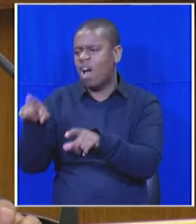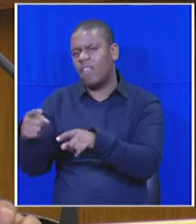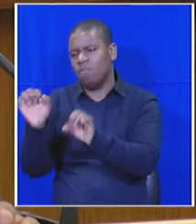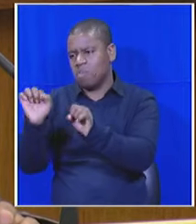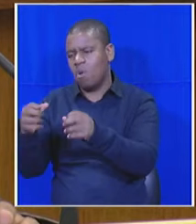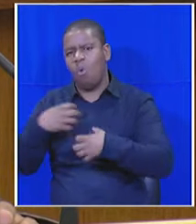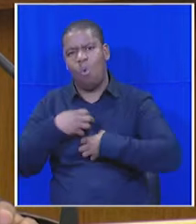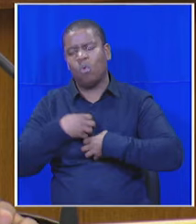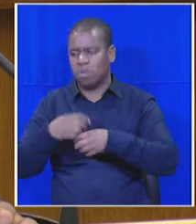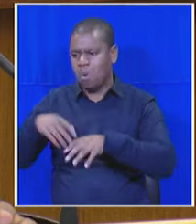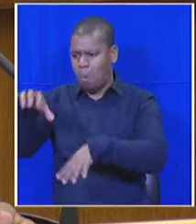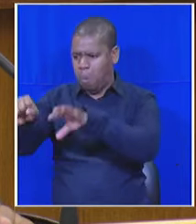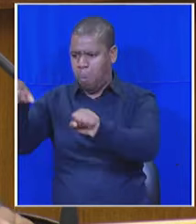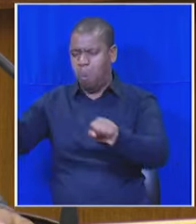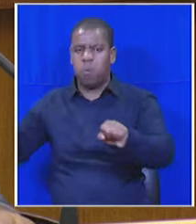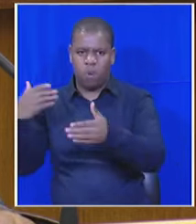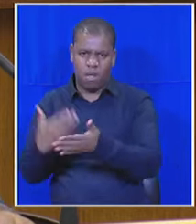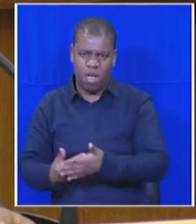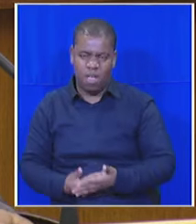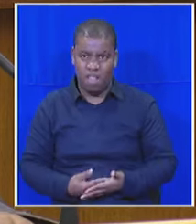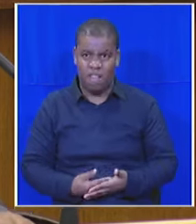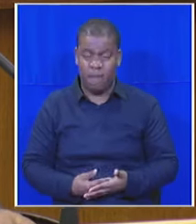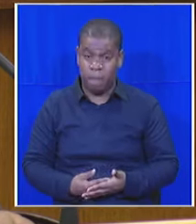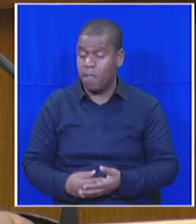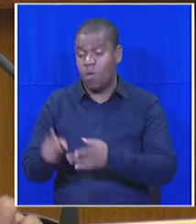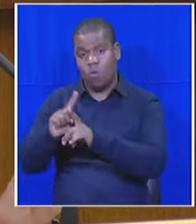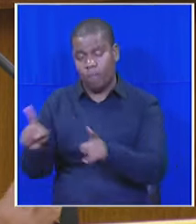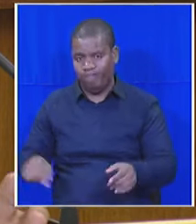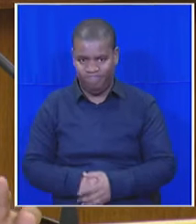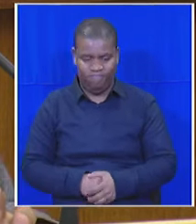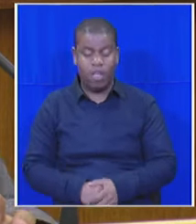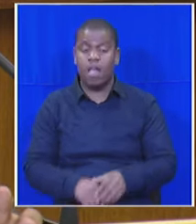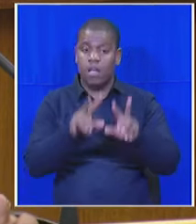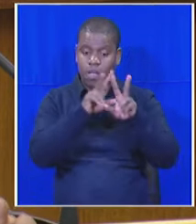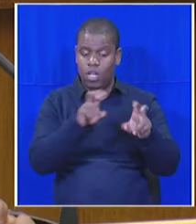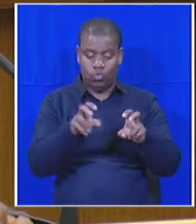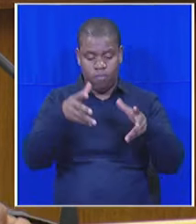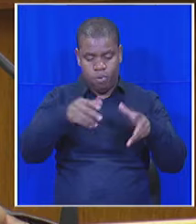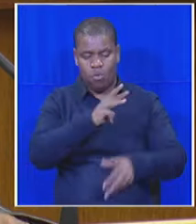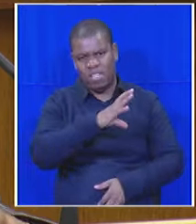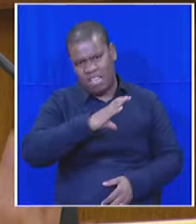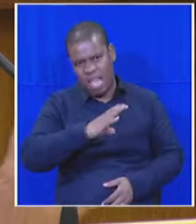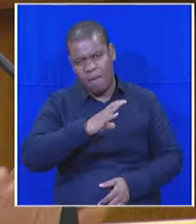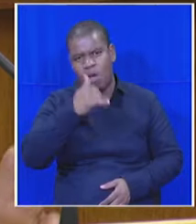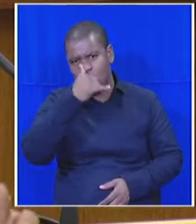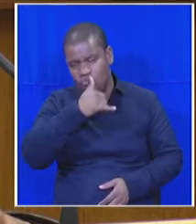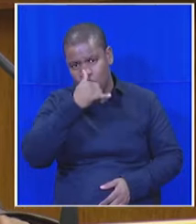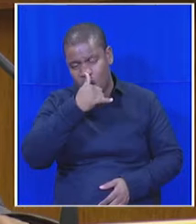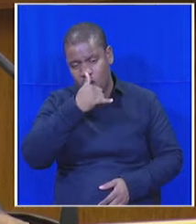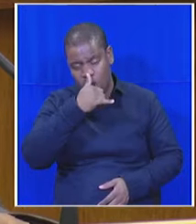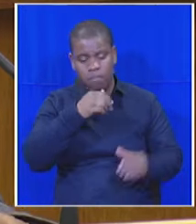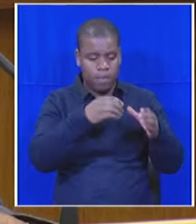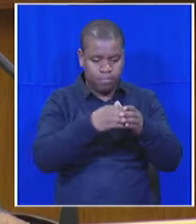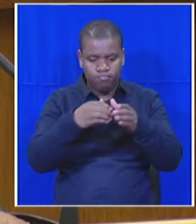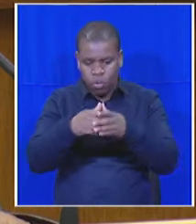the issues which we have. The issue of gang violence, especially in the Western Cape, and drug is a serious challenge. I